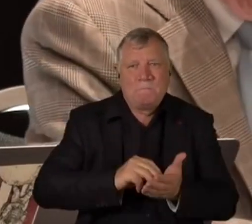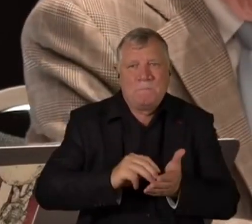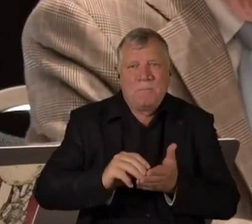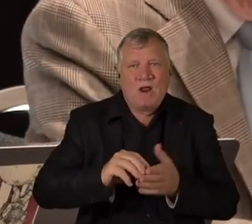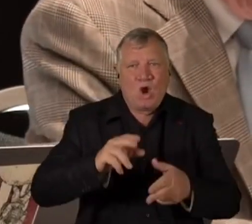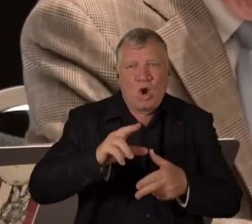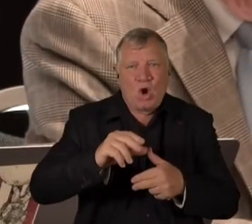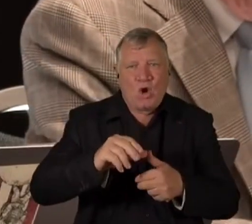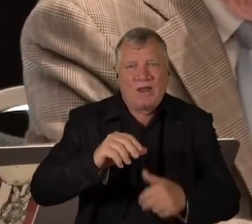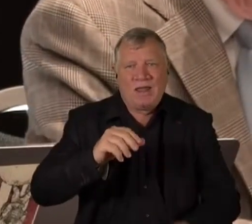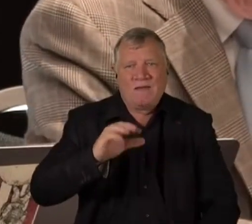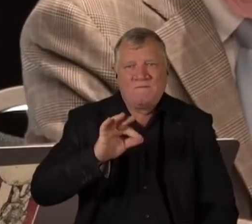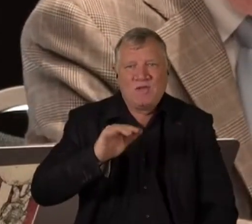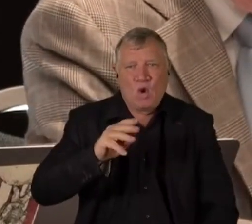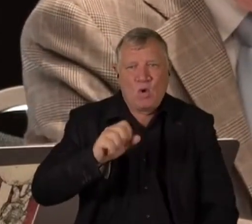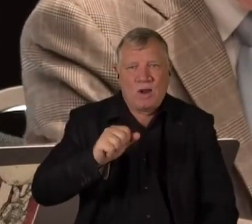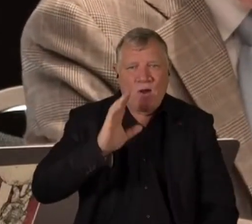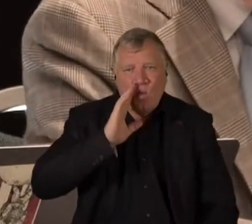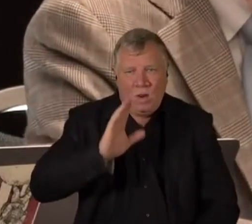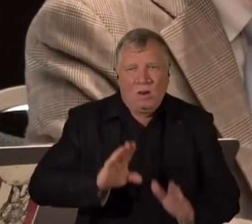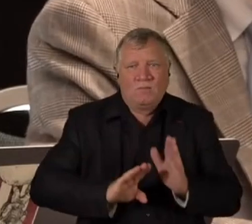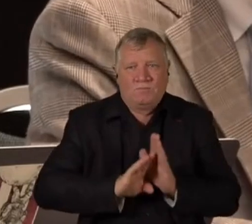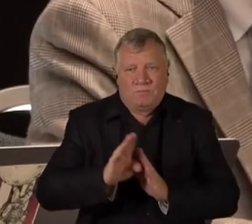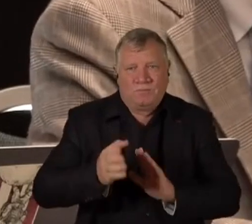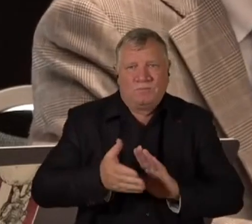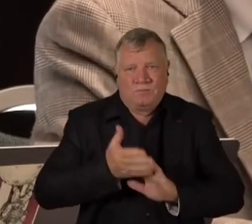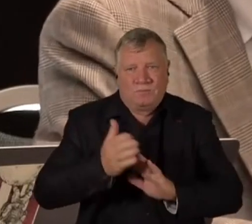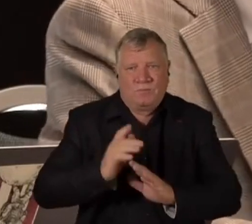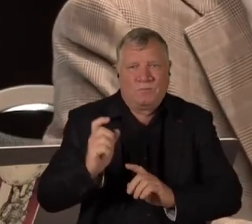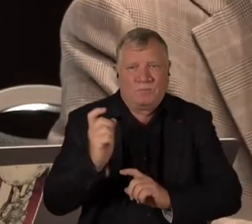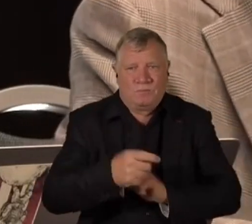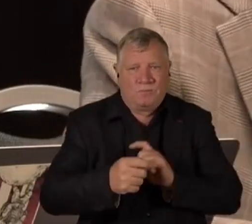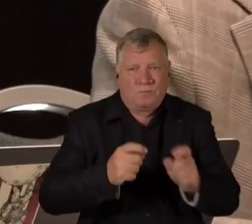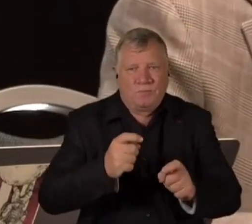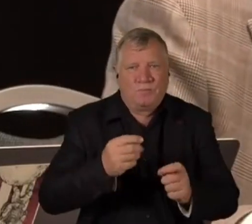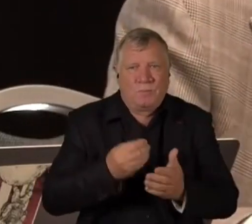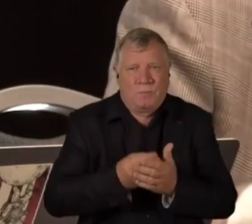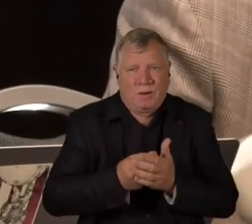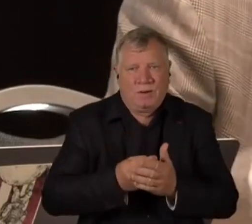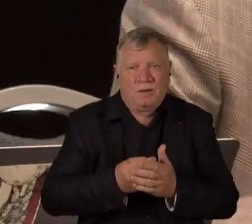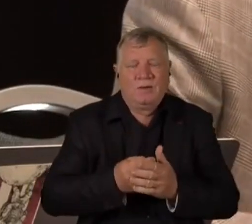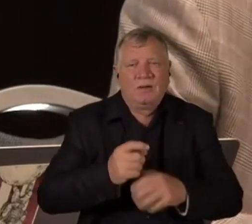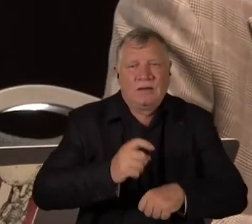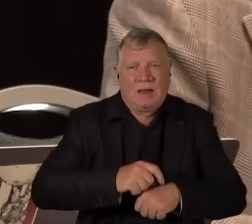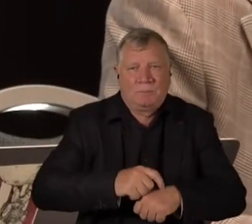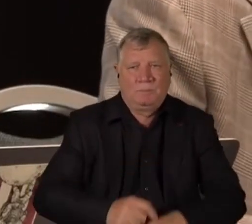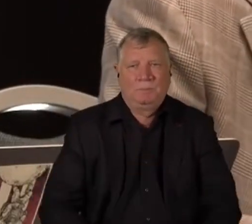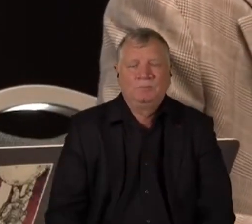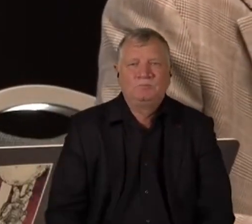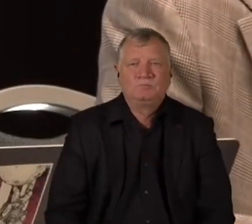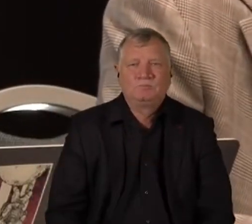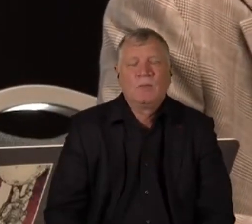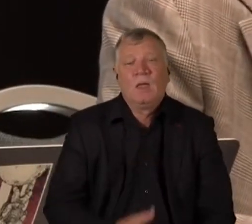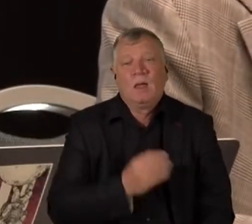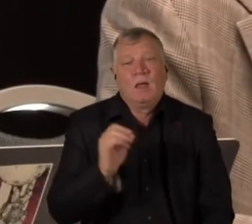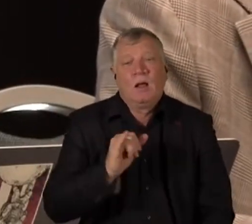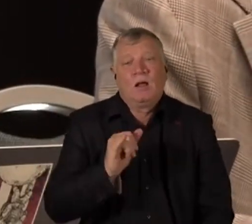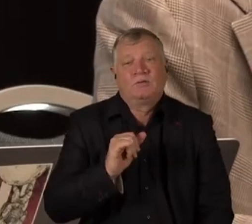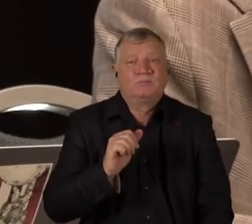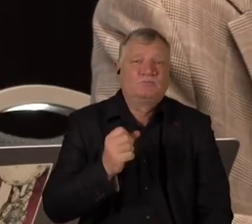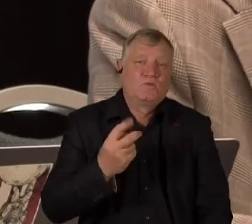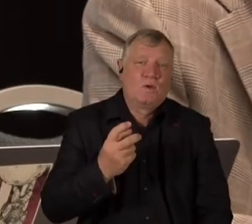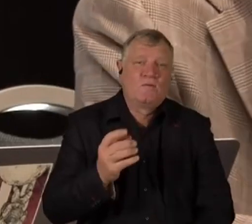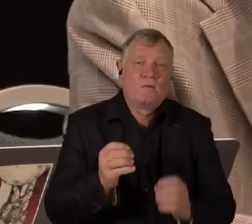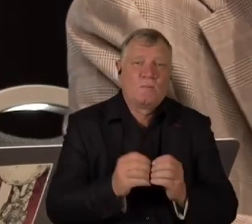which should help significantly accelerate reimbursement timelines. And more than a dozen other requests for reimbursement that